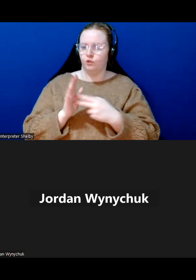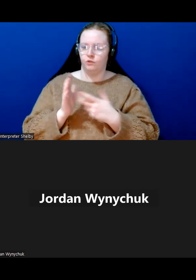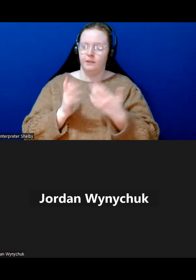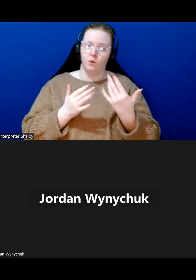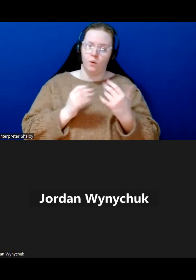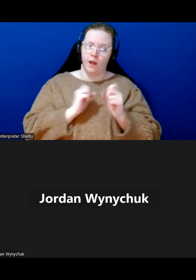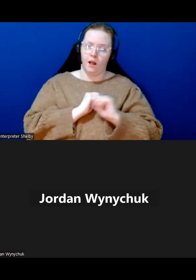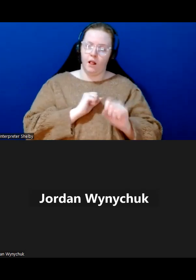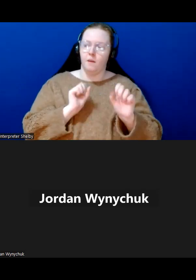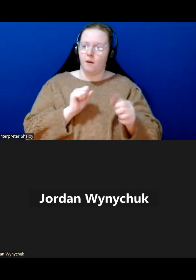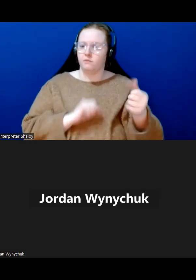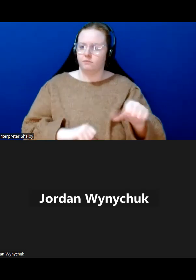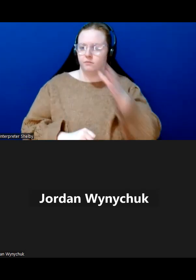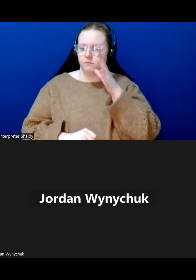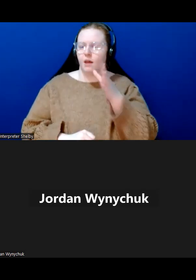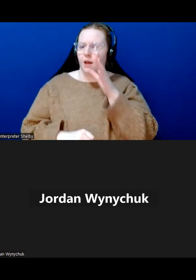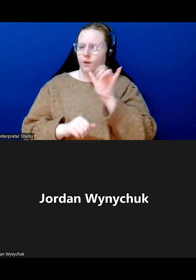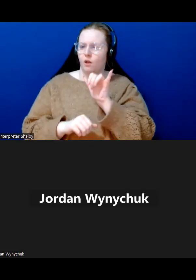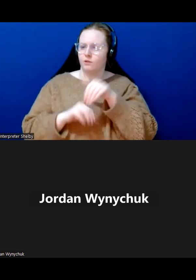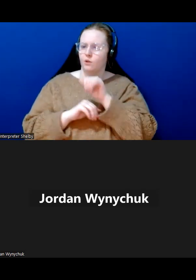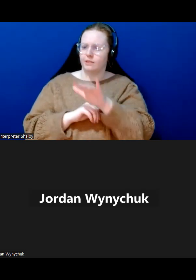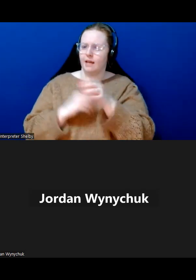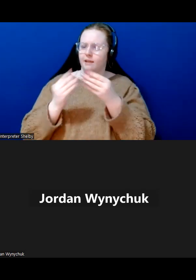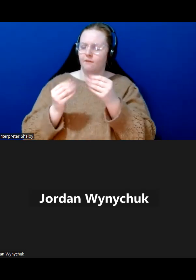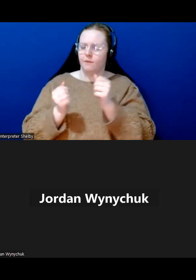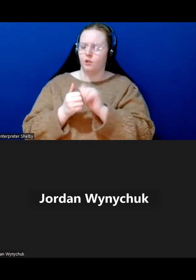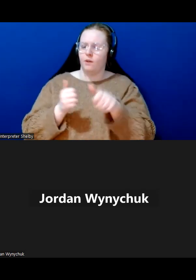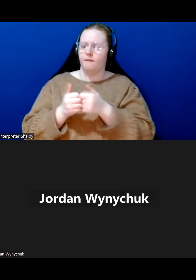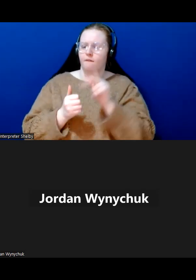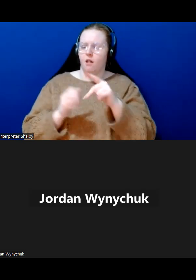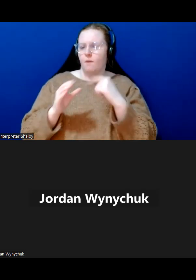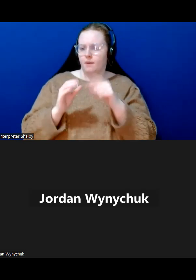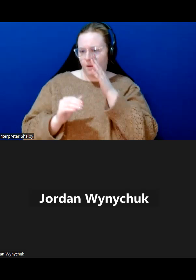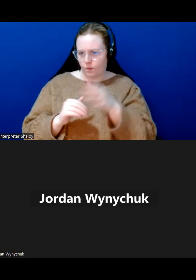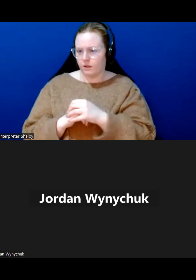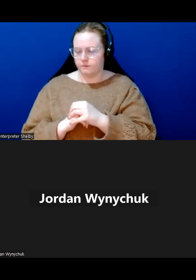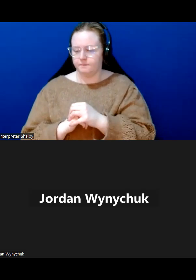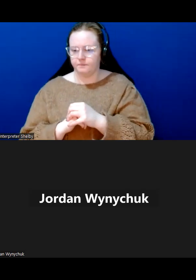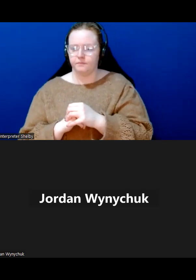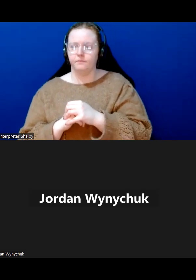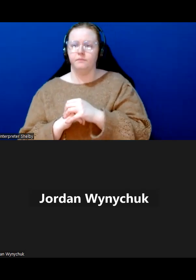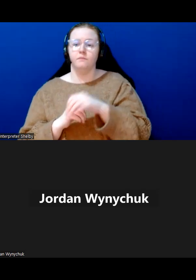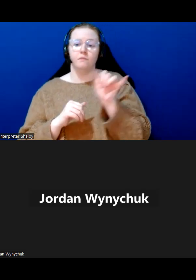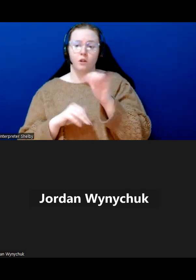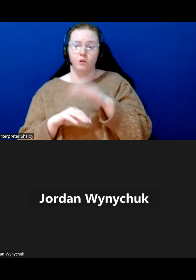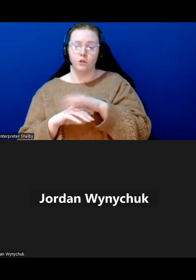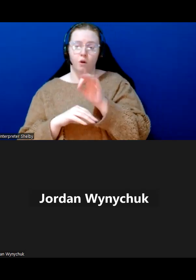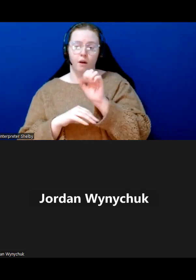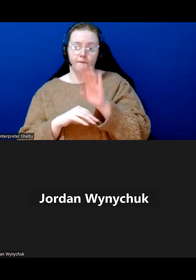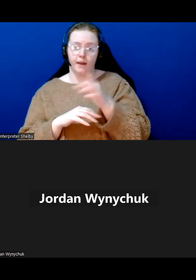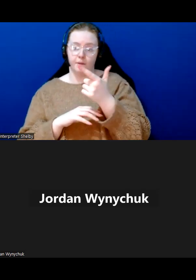to this information again in the follow-up for this call today. And also on February